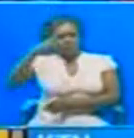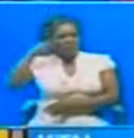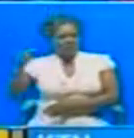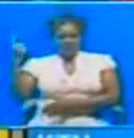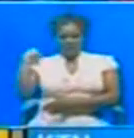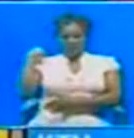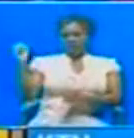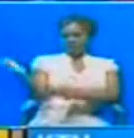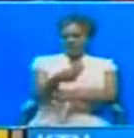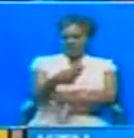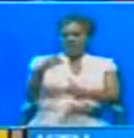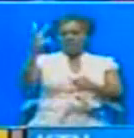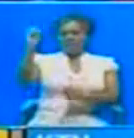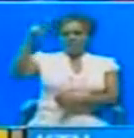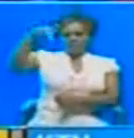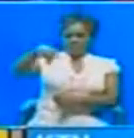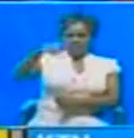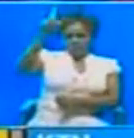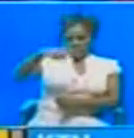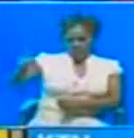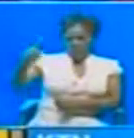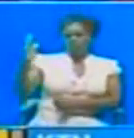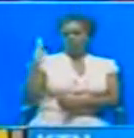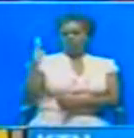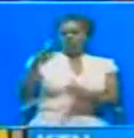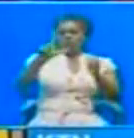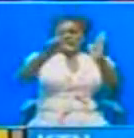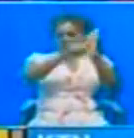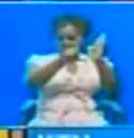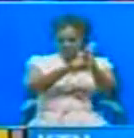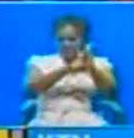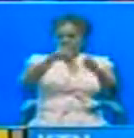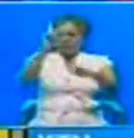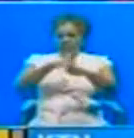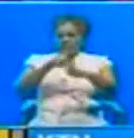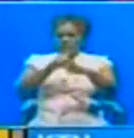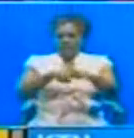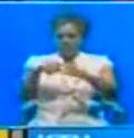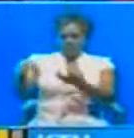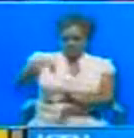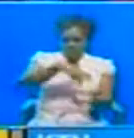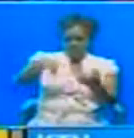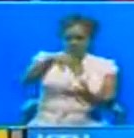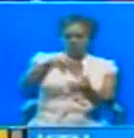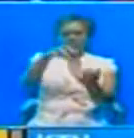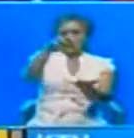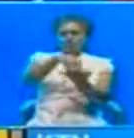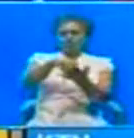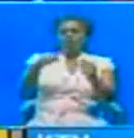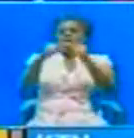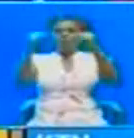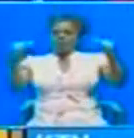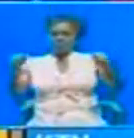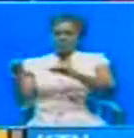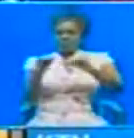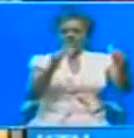Last month, members of the National Assembly passed Security Laws Act 2014 during an acrimonious and chaotic session. The opposition has moved